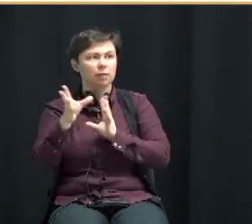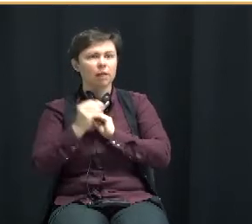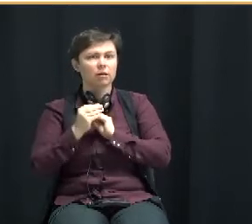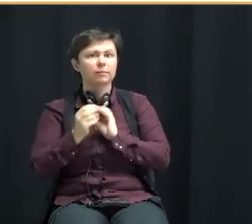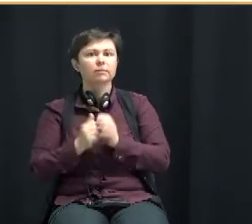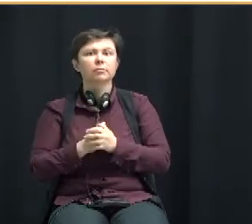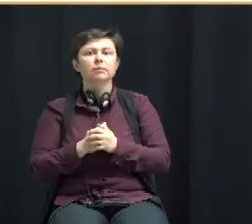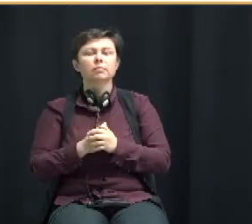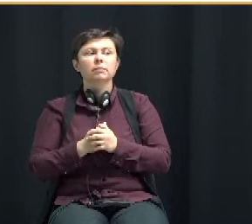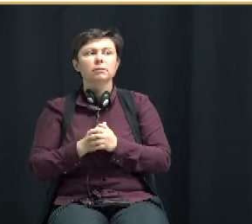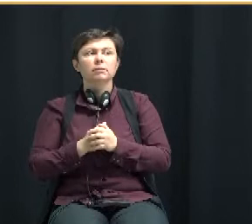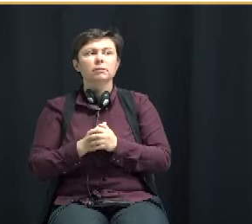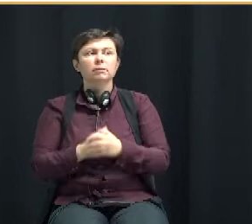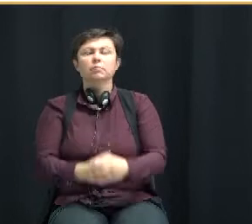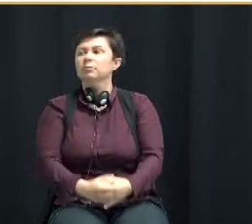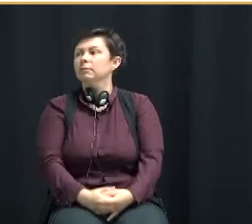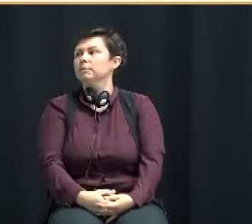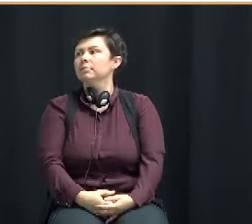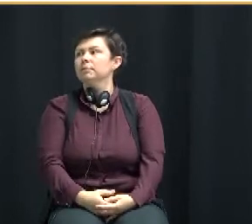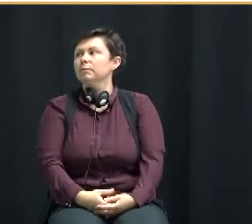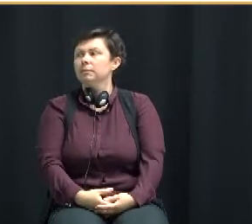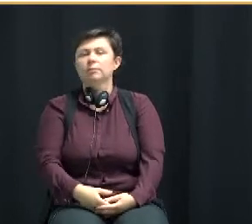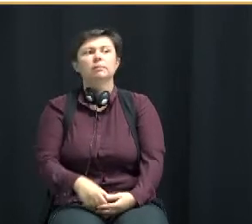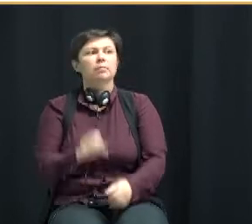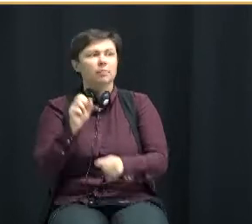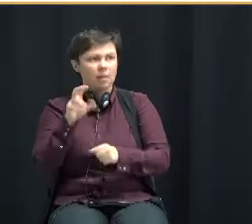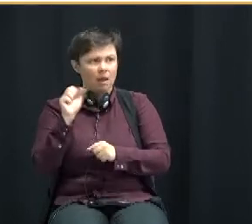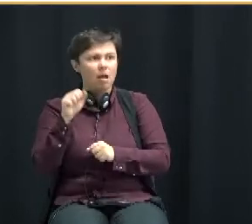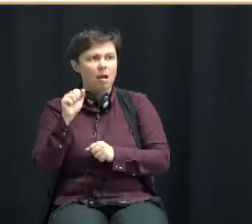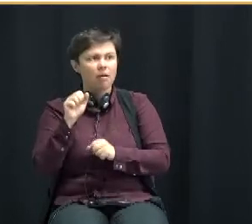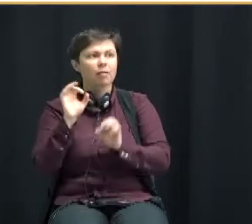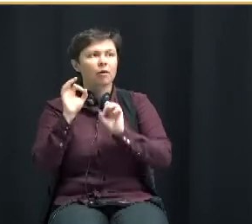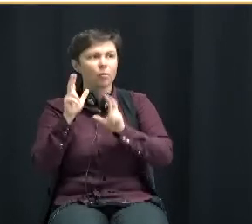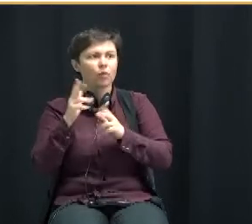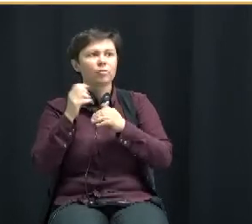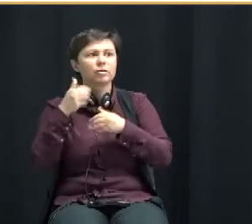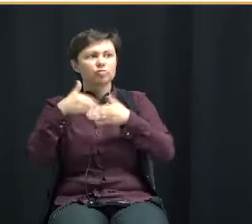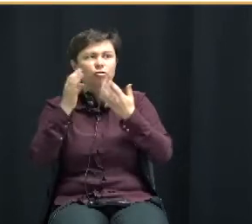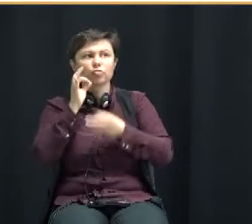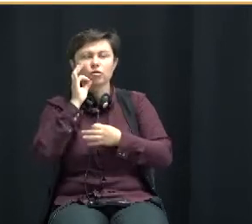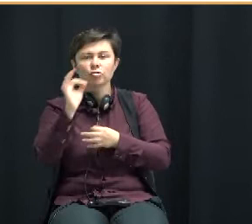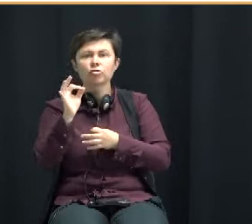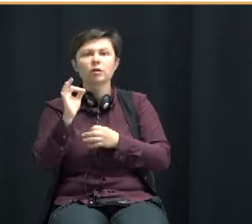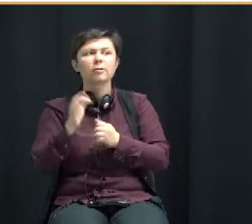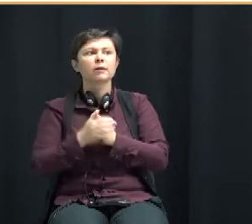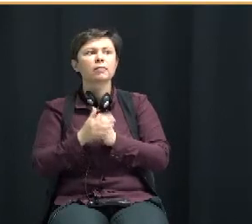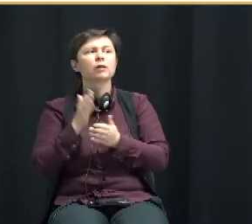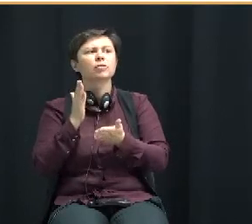us? Can you hear us? Yes. Okay. Yes. Good morning,